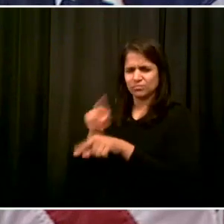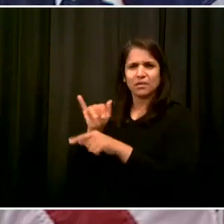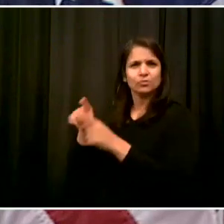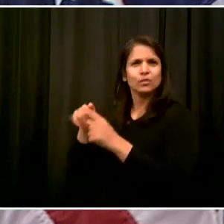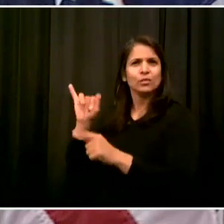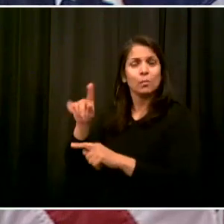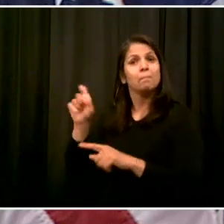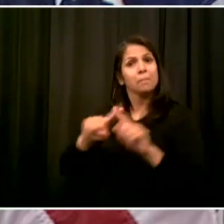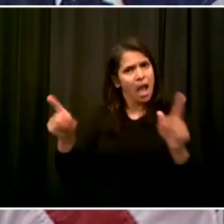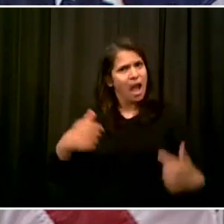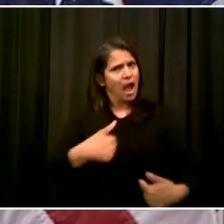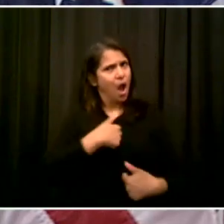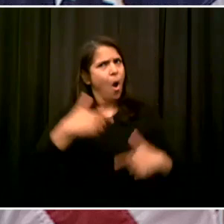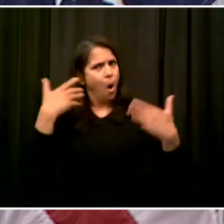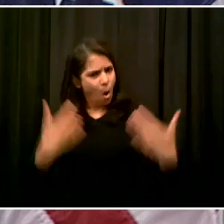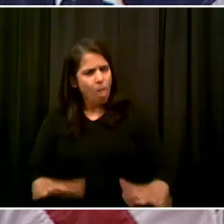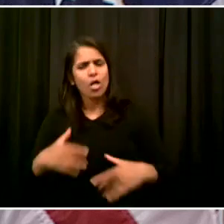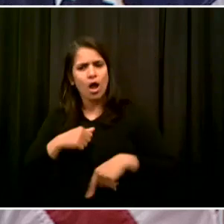Post.